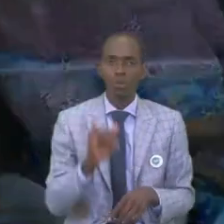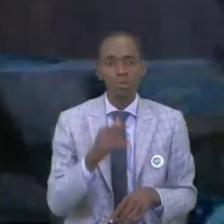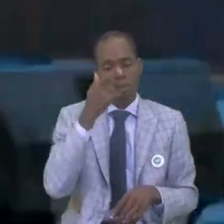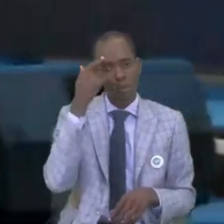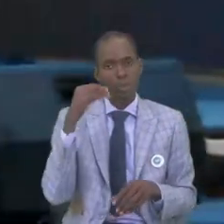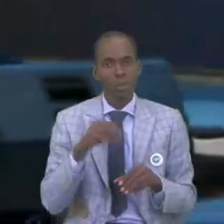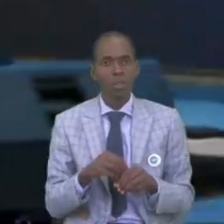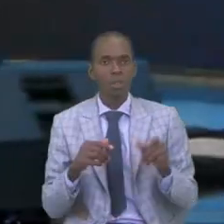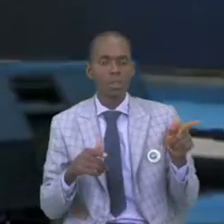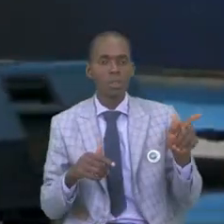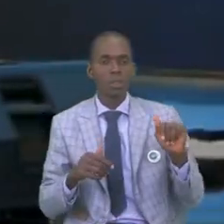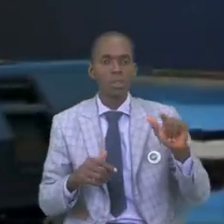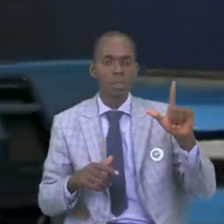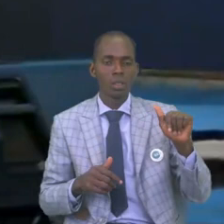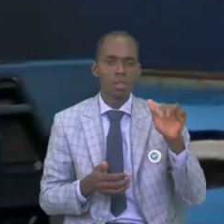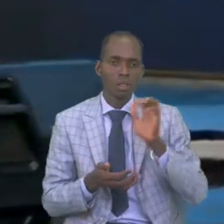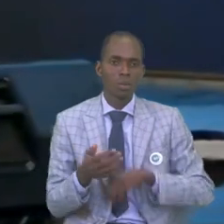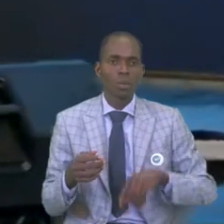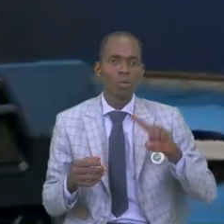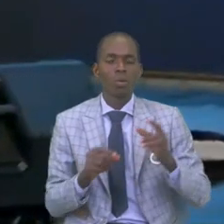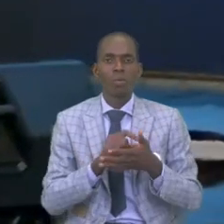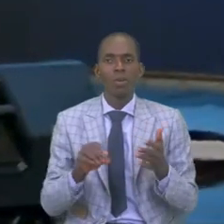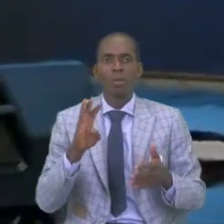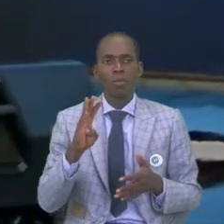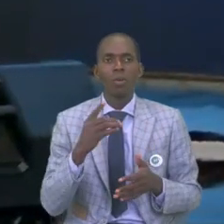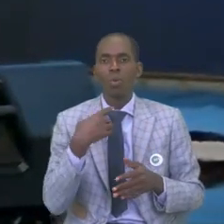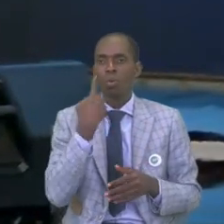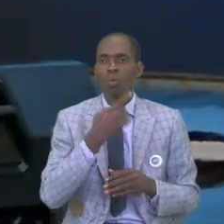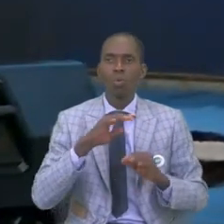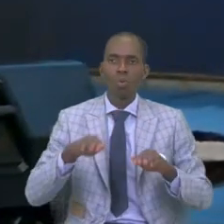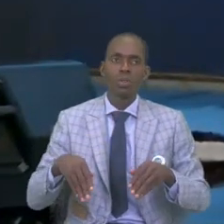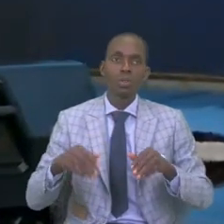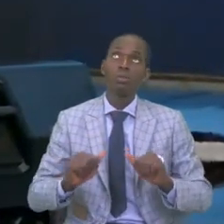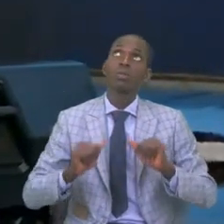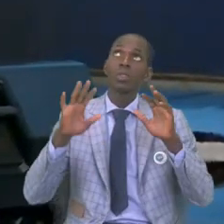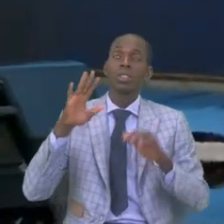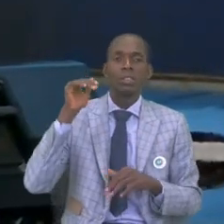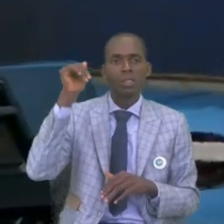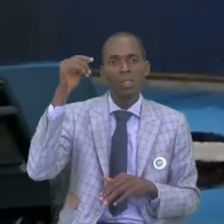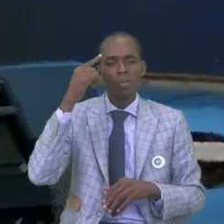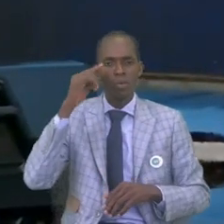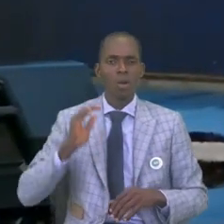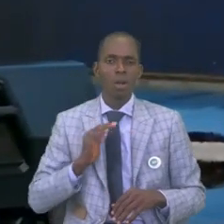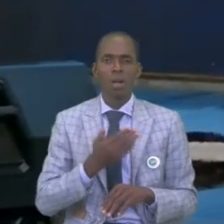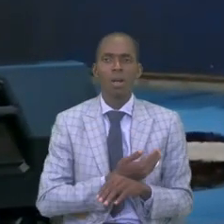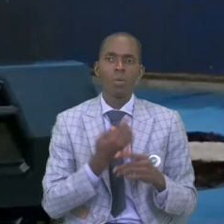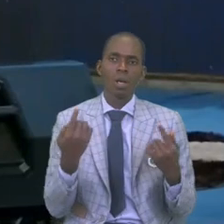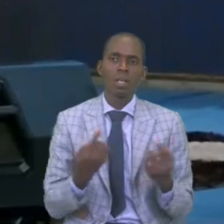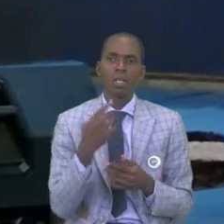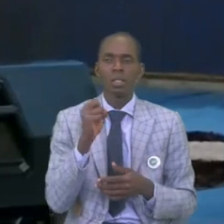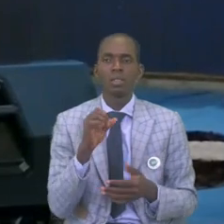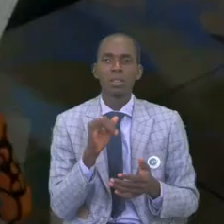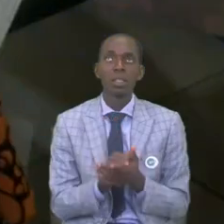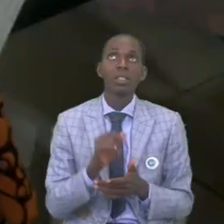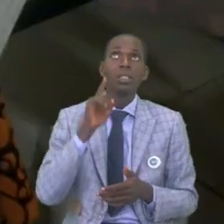chapter 1, and I'm reading from verse 4, who gave himself for our sins, that he